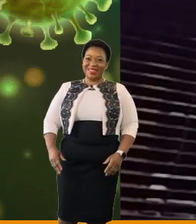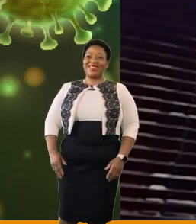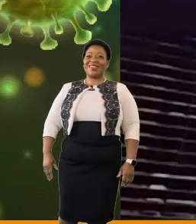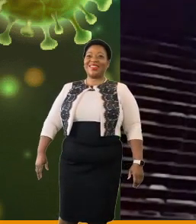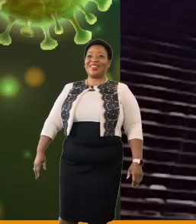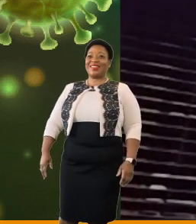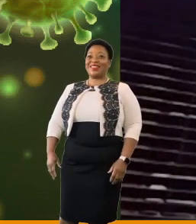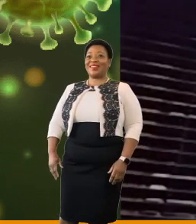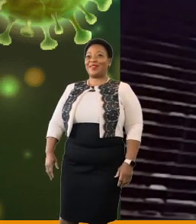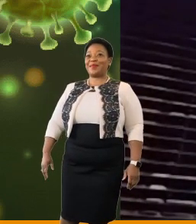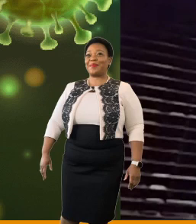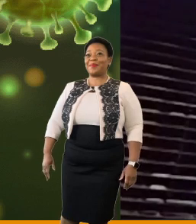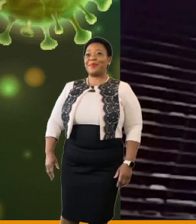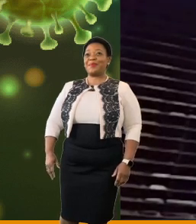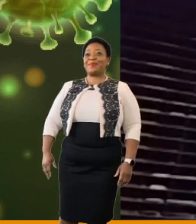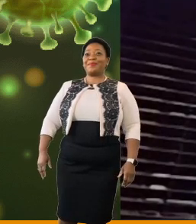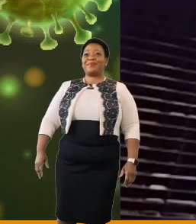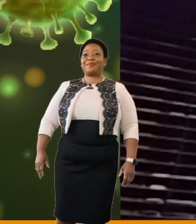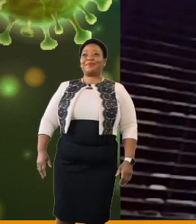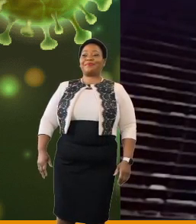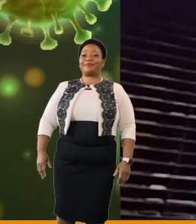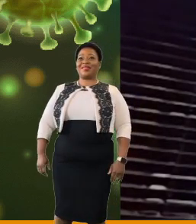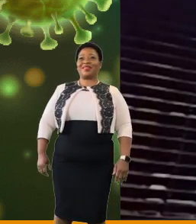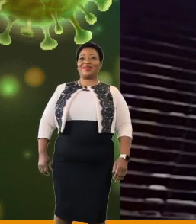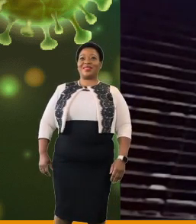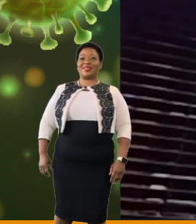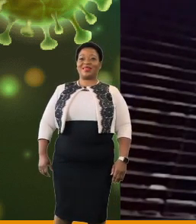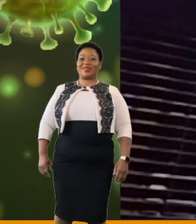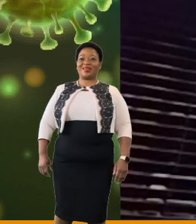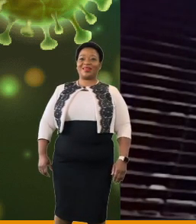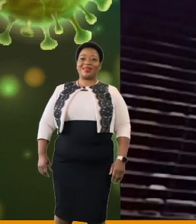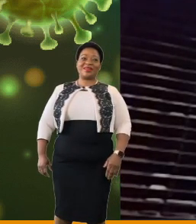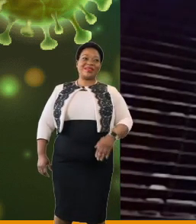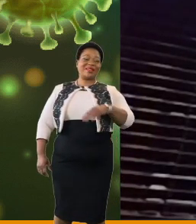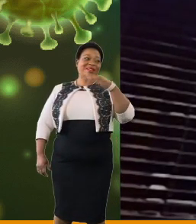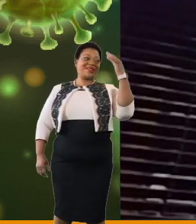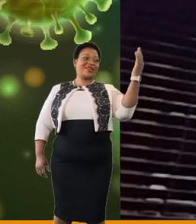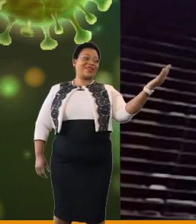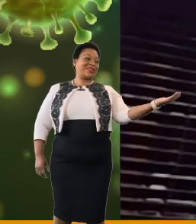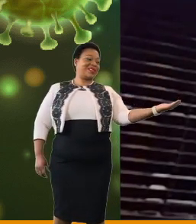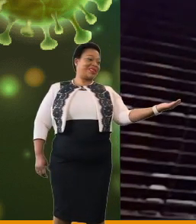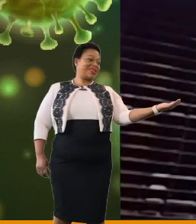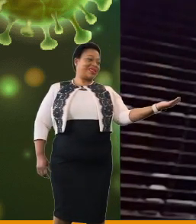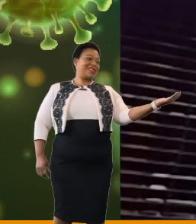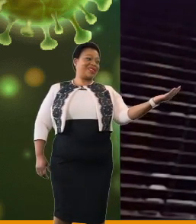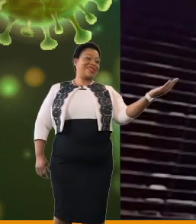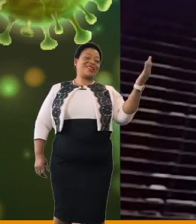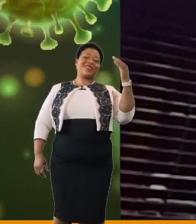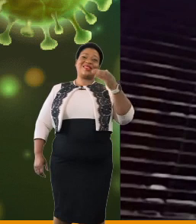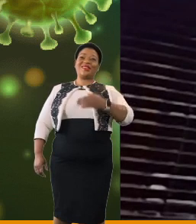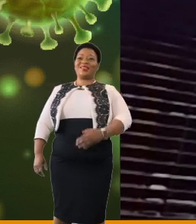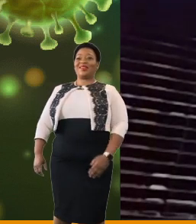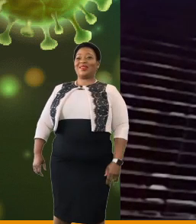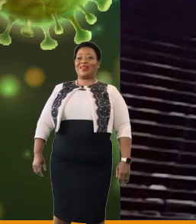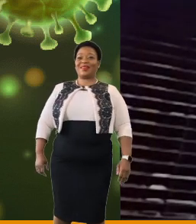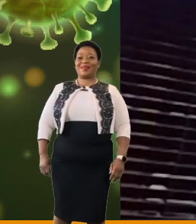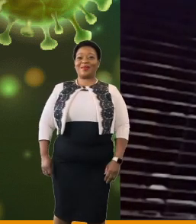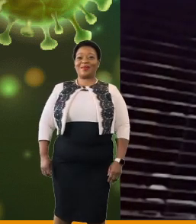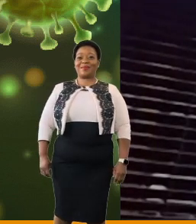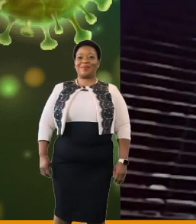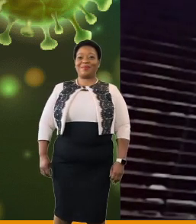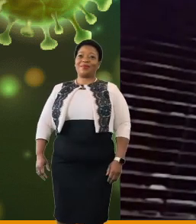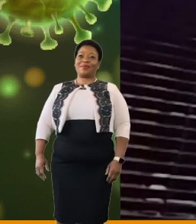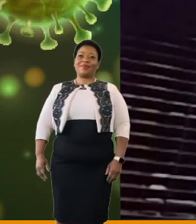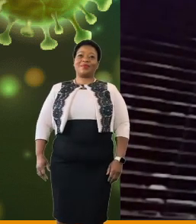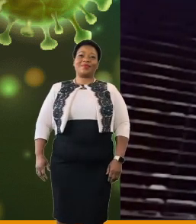on Monday? And the first thing that comes in mind is a typical example